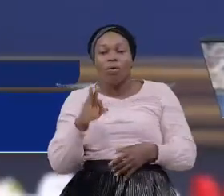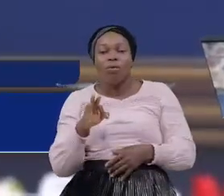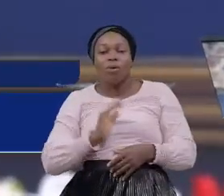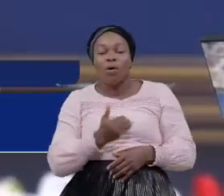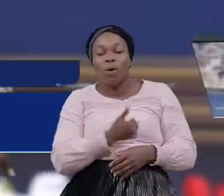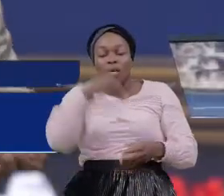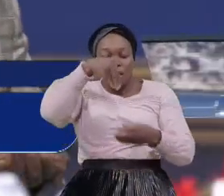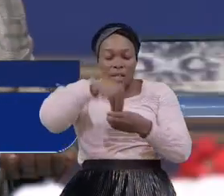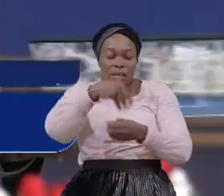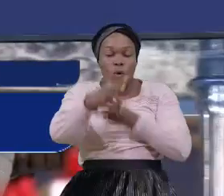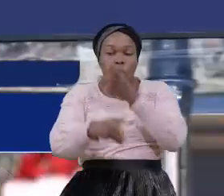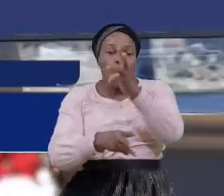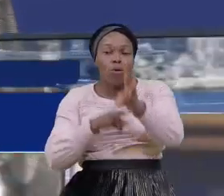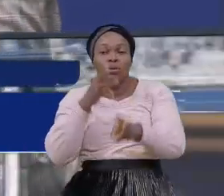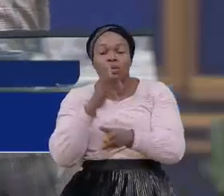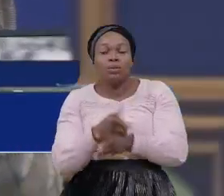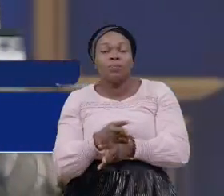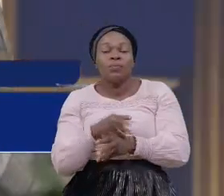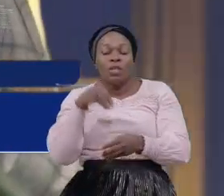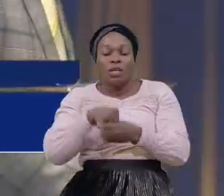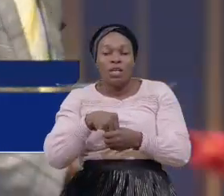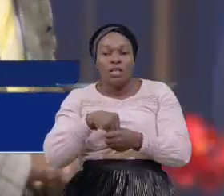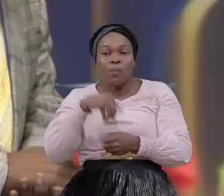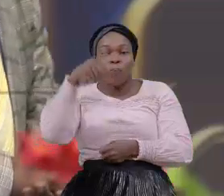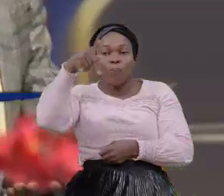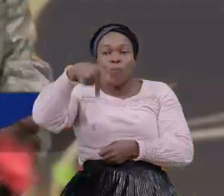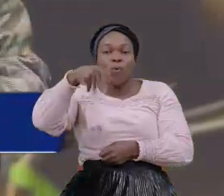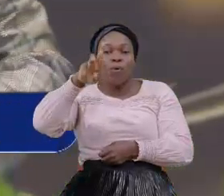world. In Proverbs